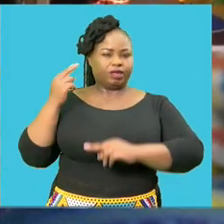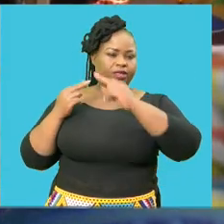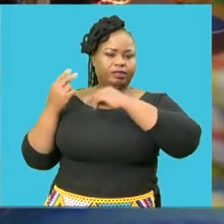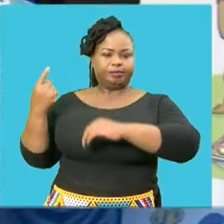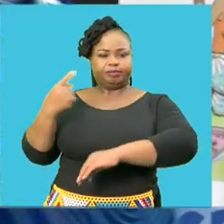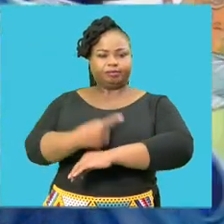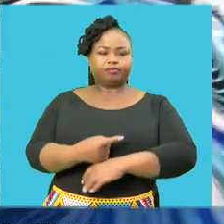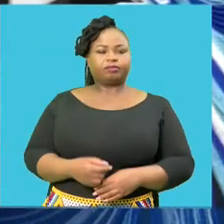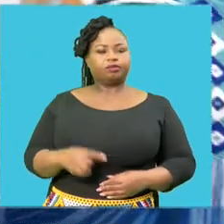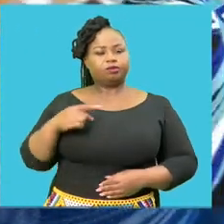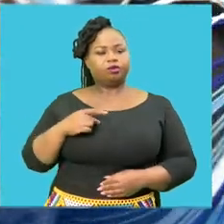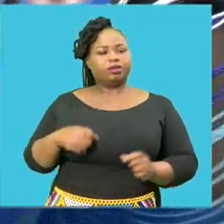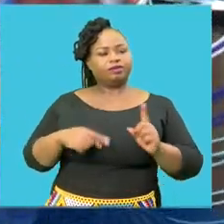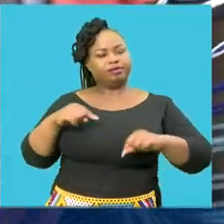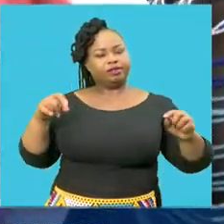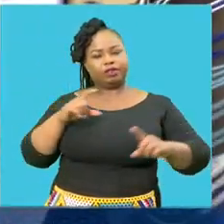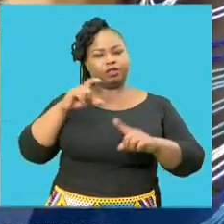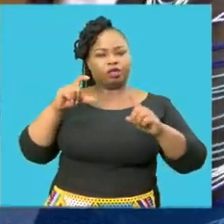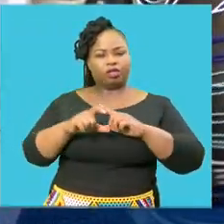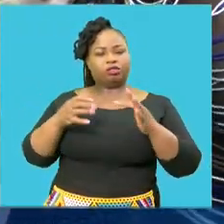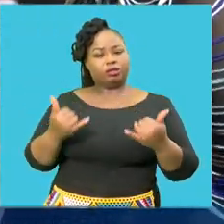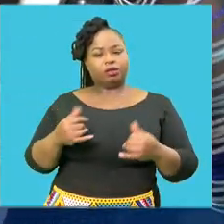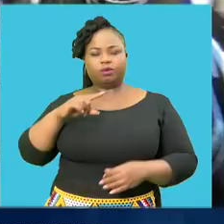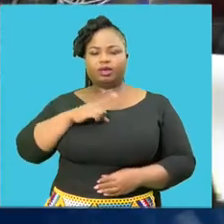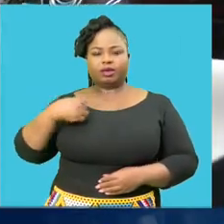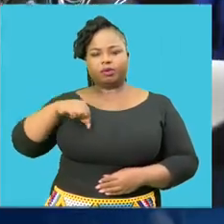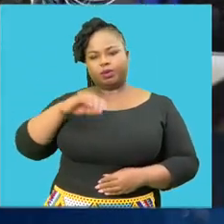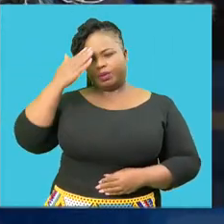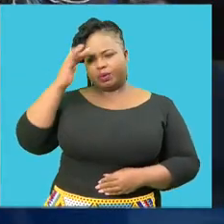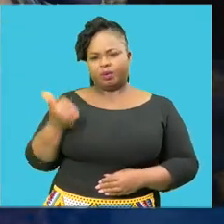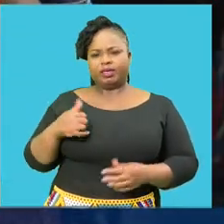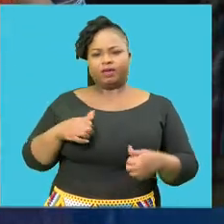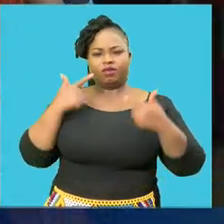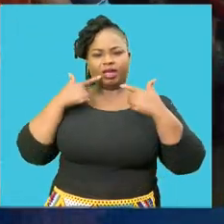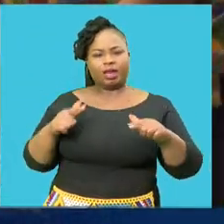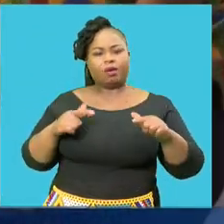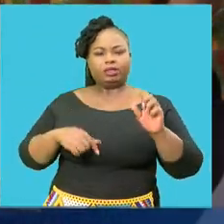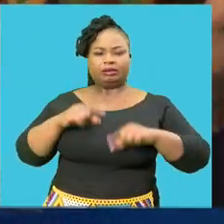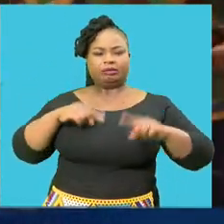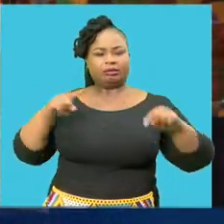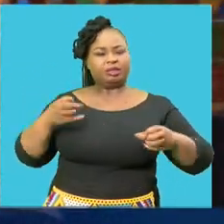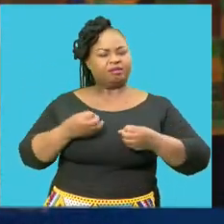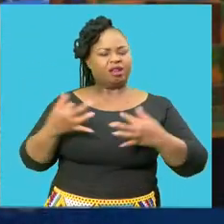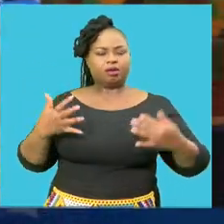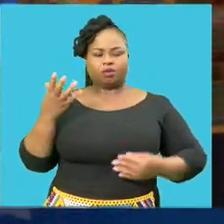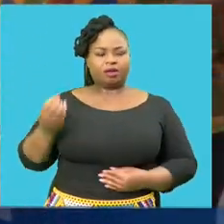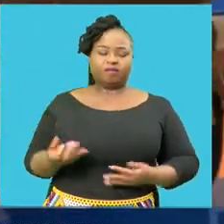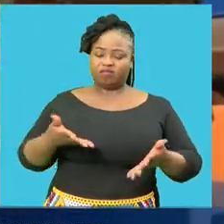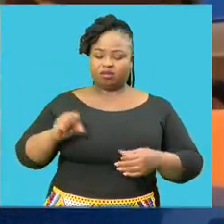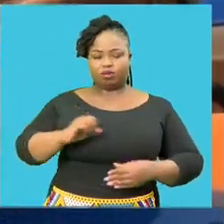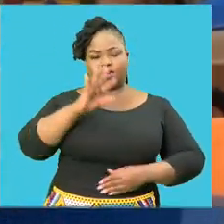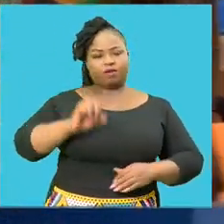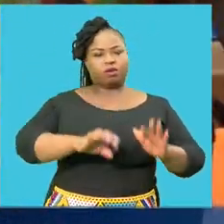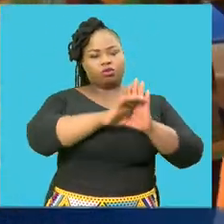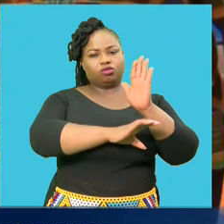there of the Why we are on the that don't. kwa mteto segele wakilelim, zi